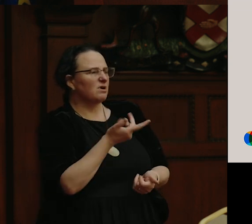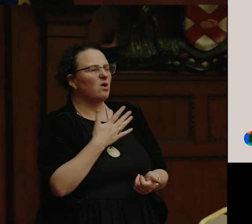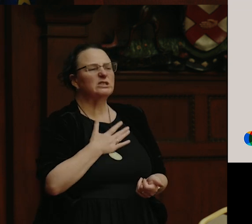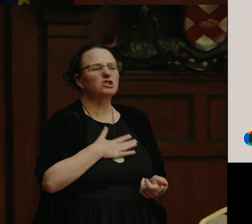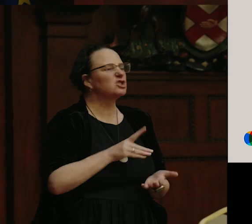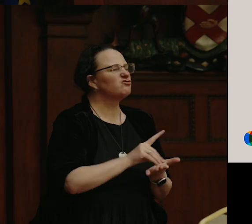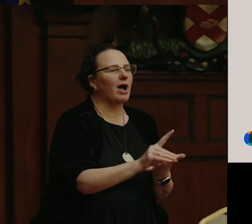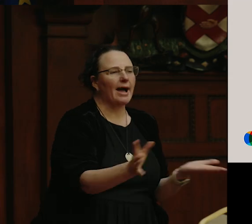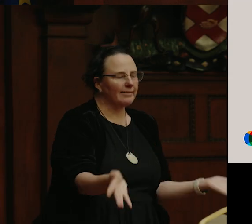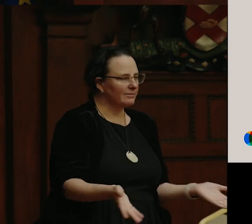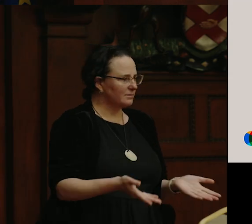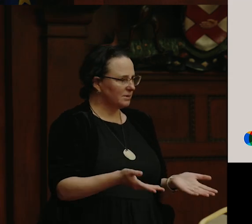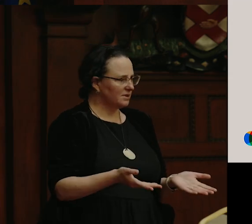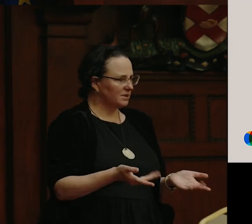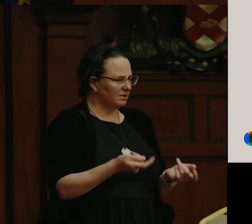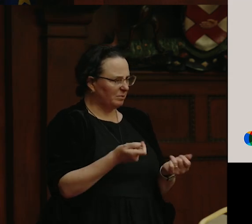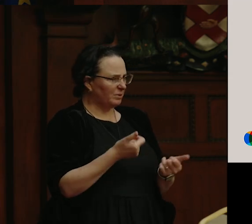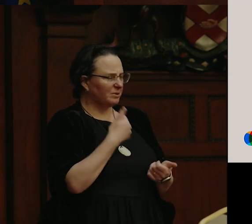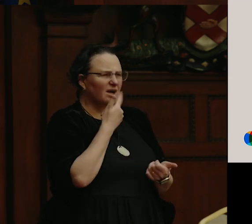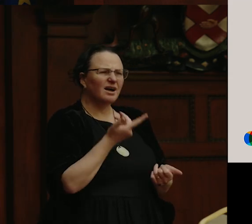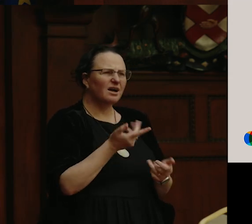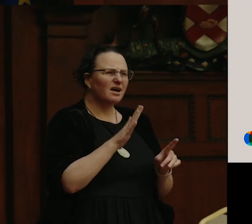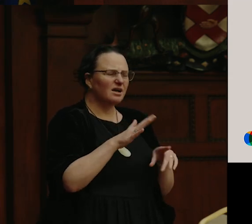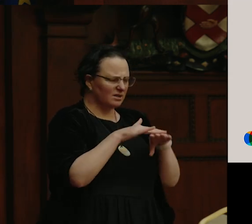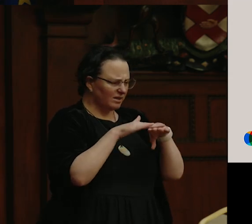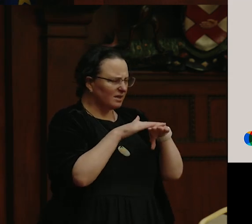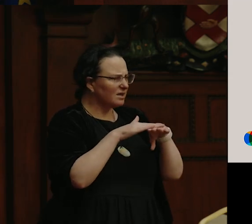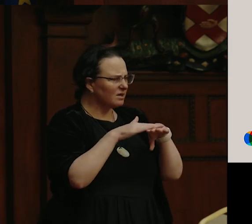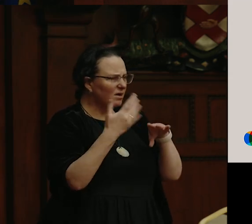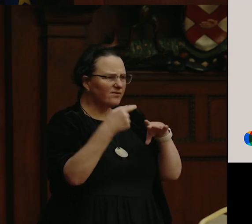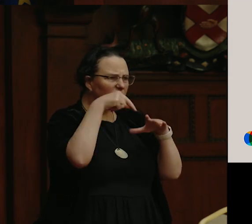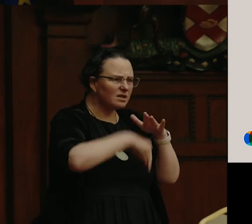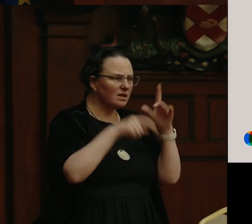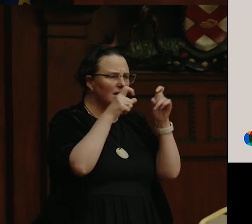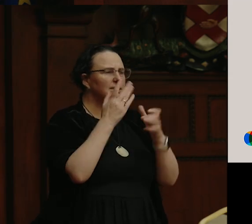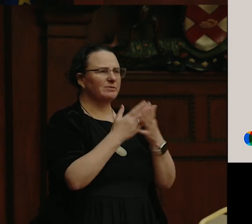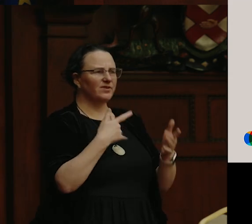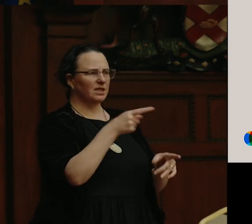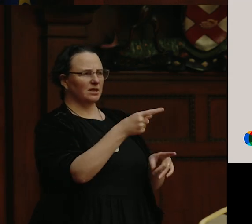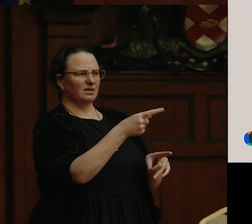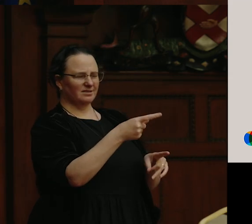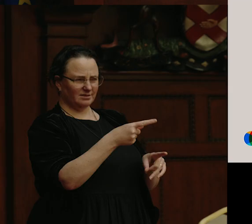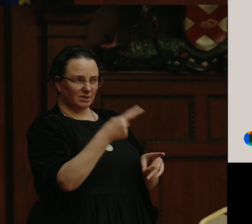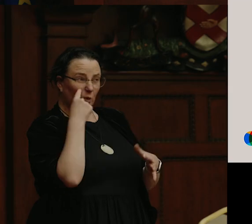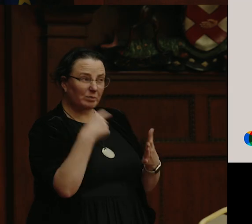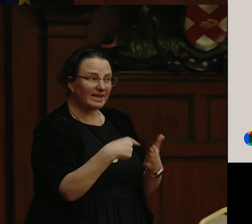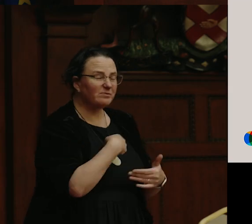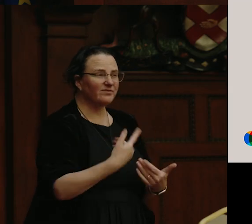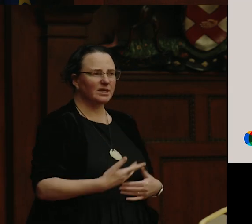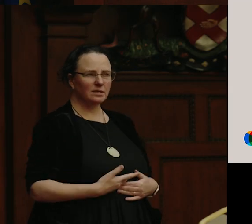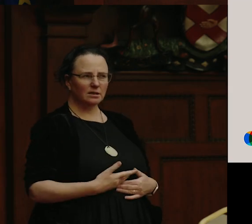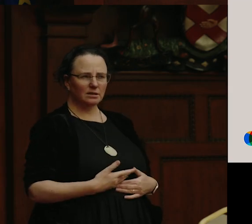just dryness. Again, they felt like they weren't necessarily believed, and that led to second-guessing themselves, especially